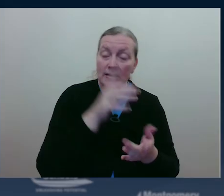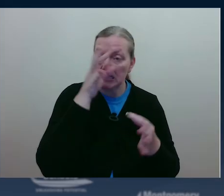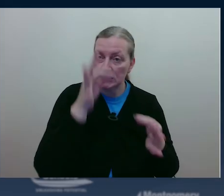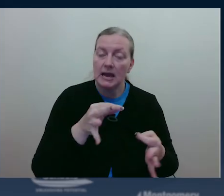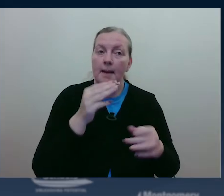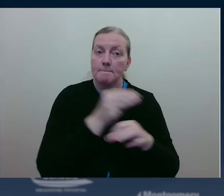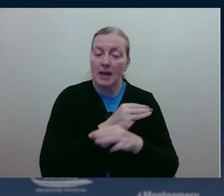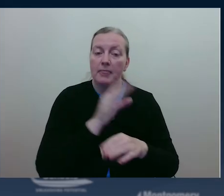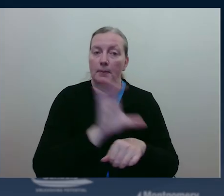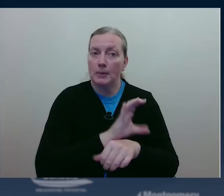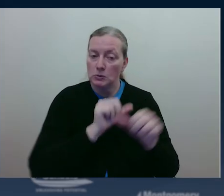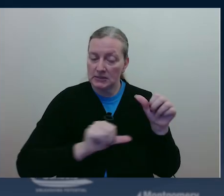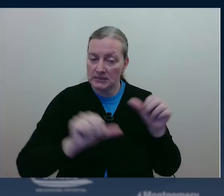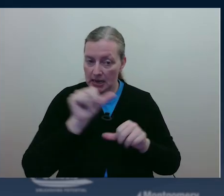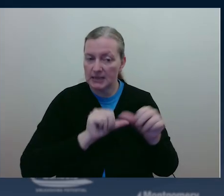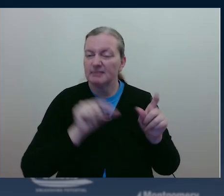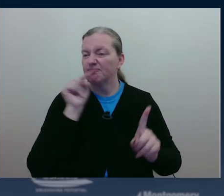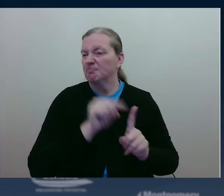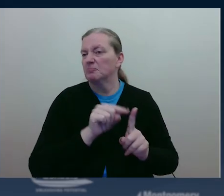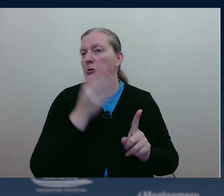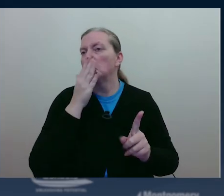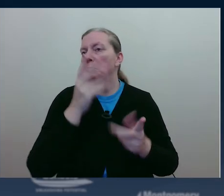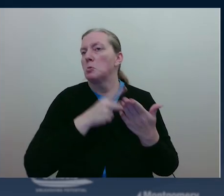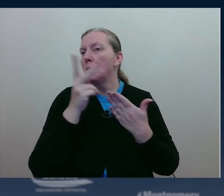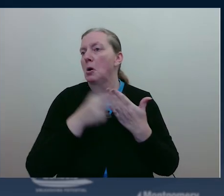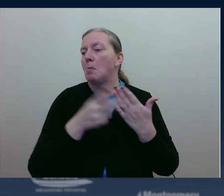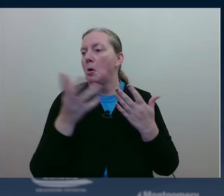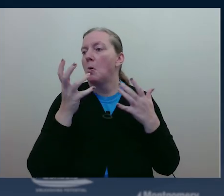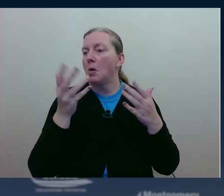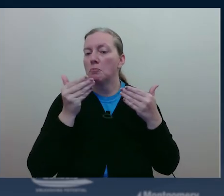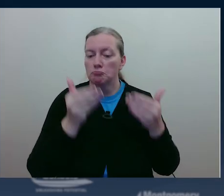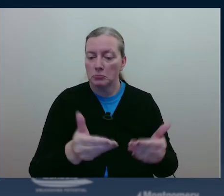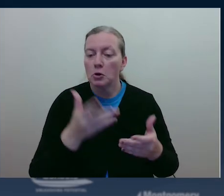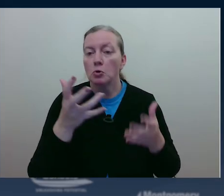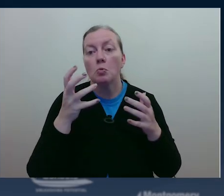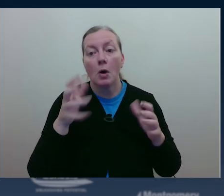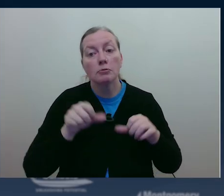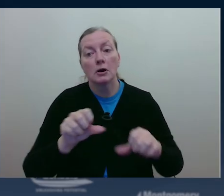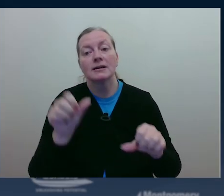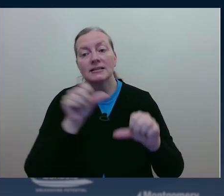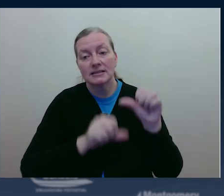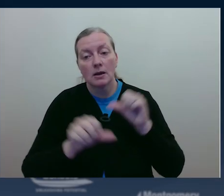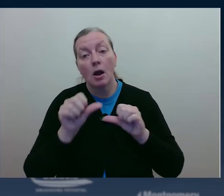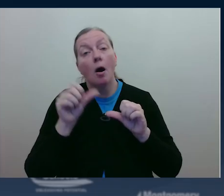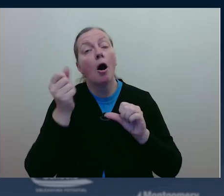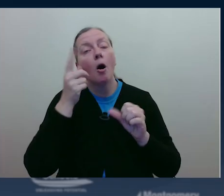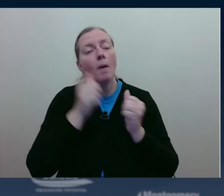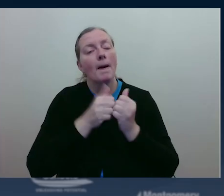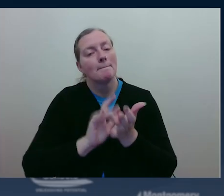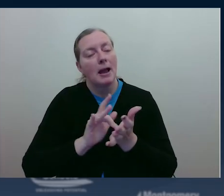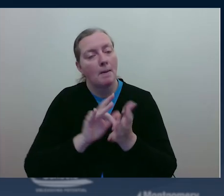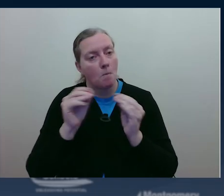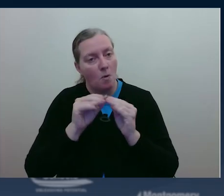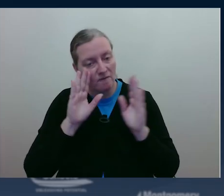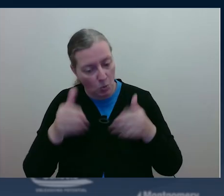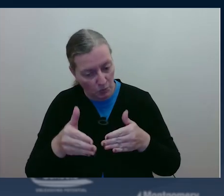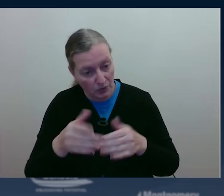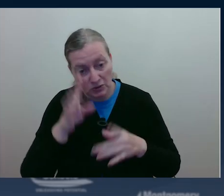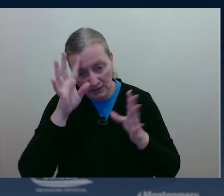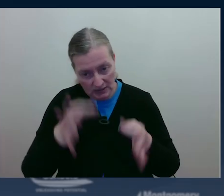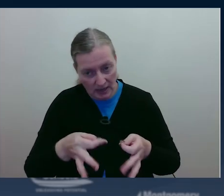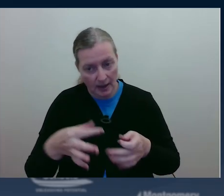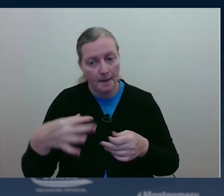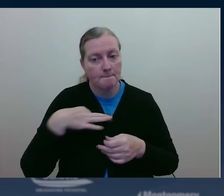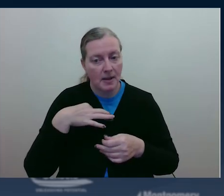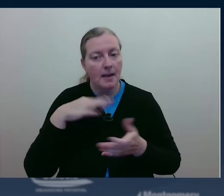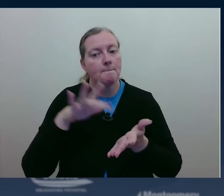Wooten. She would like to pursue science classes with a medical focus. She ultimately decides to apply to the medical science regional